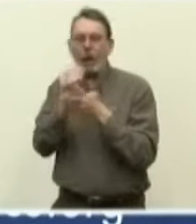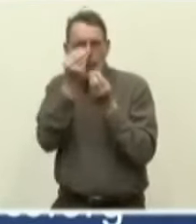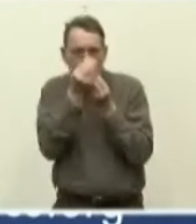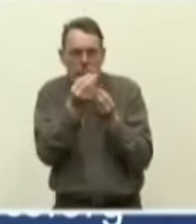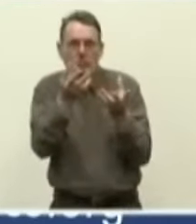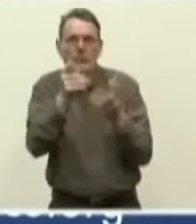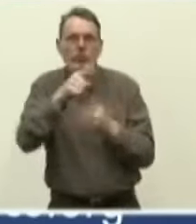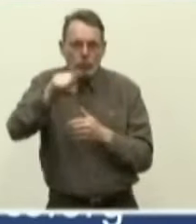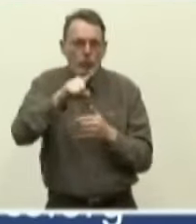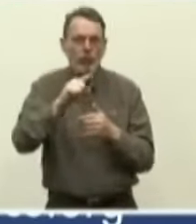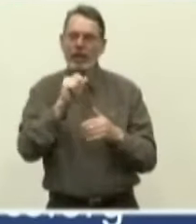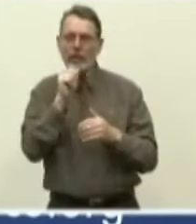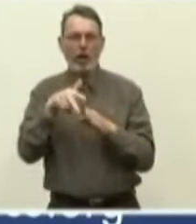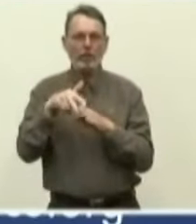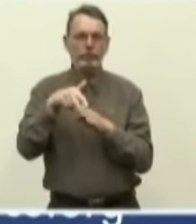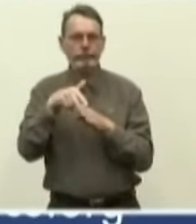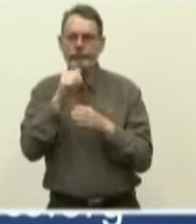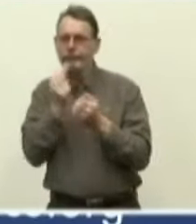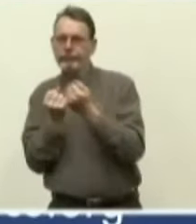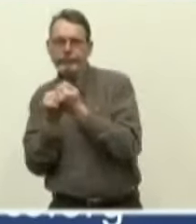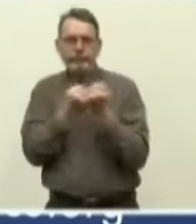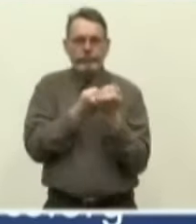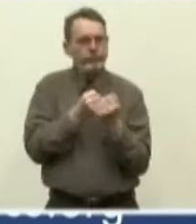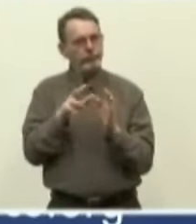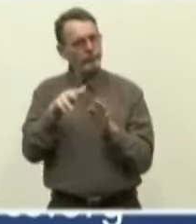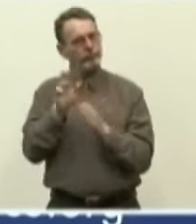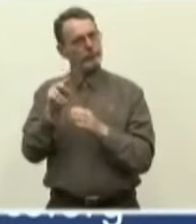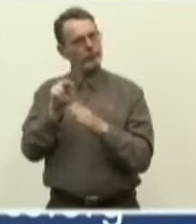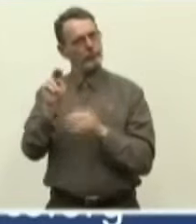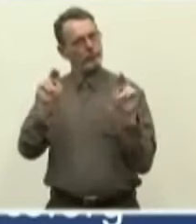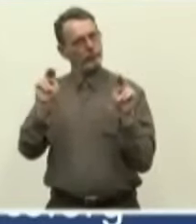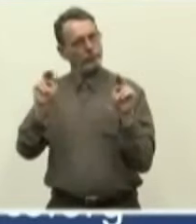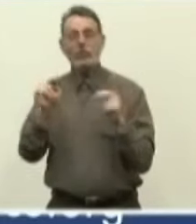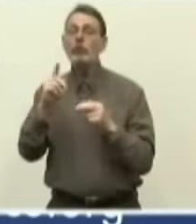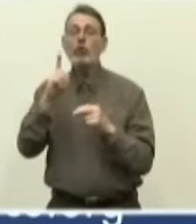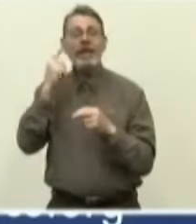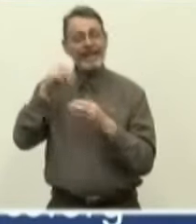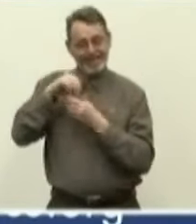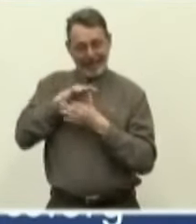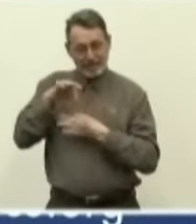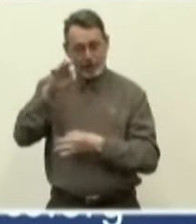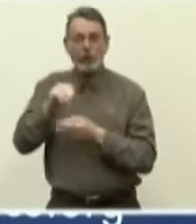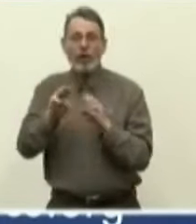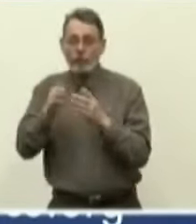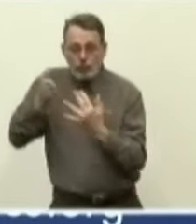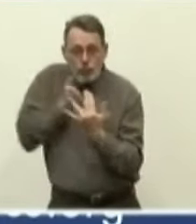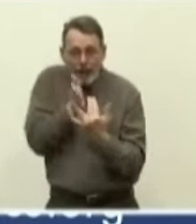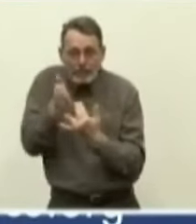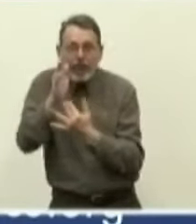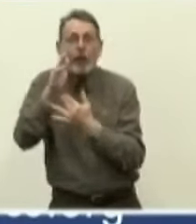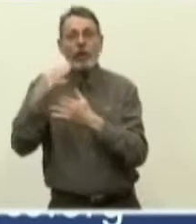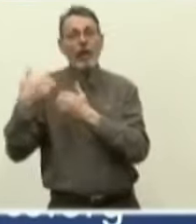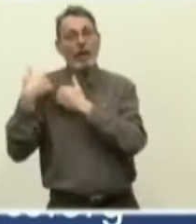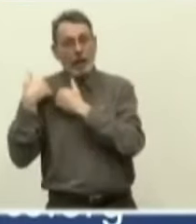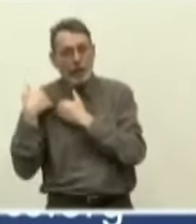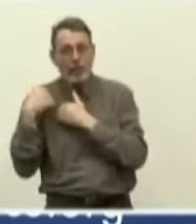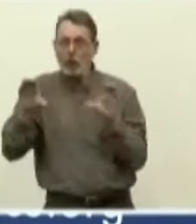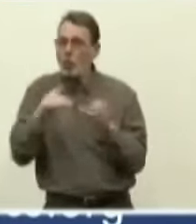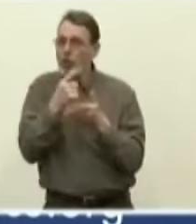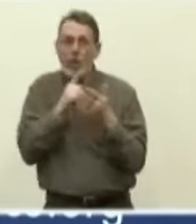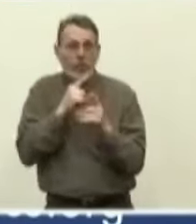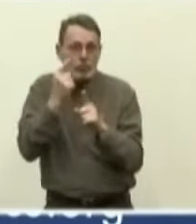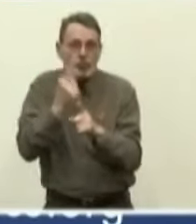and impartial. In the spirit of transparency, accountability, and just doing what's right,